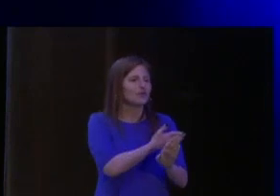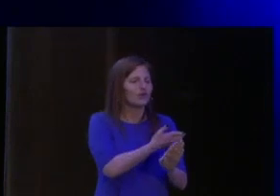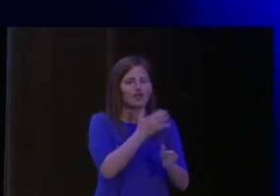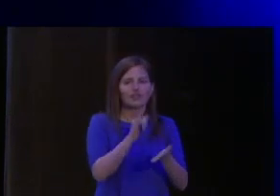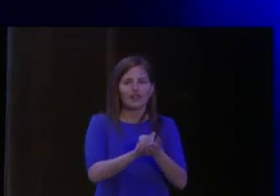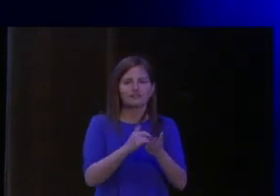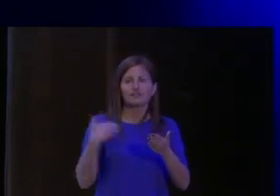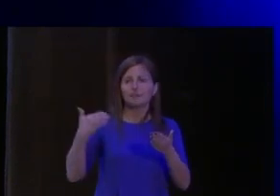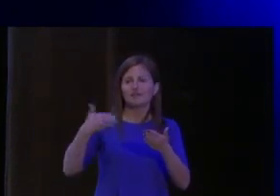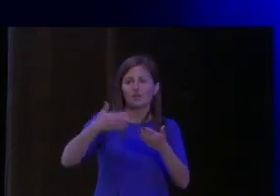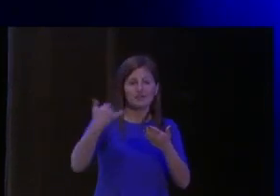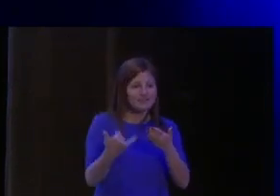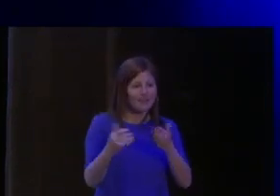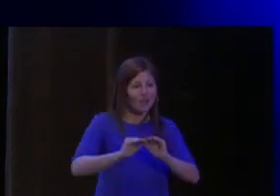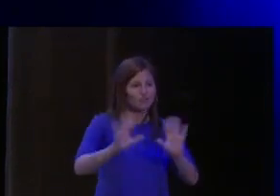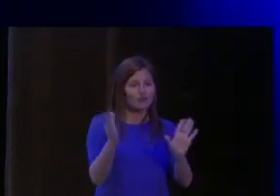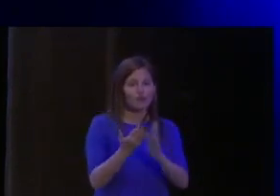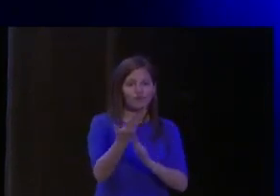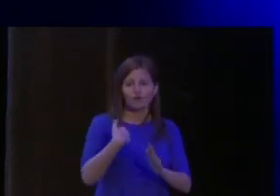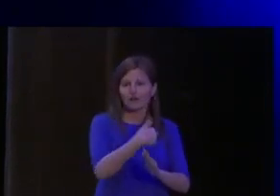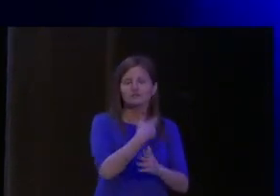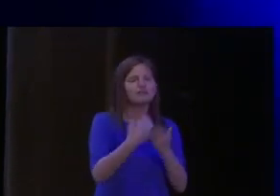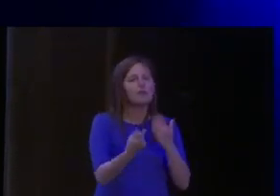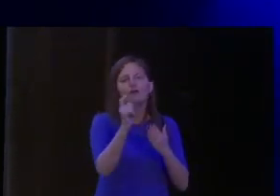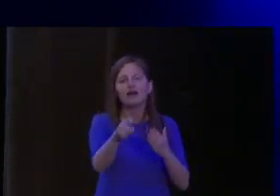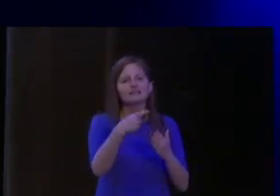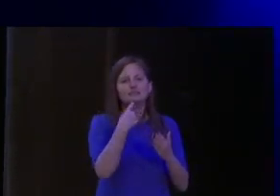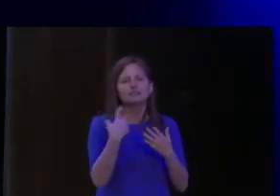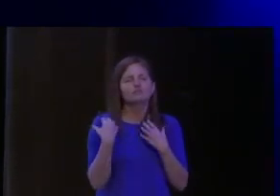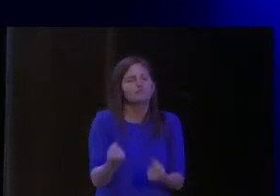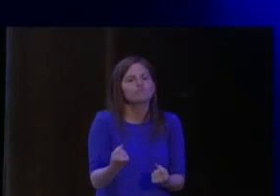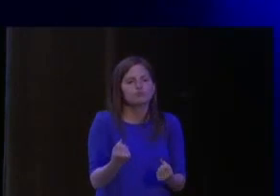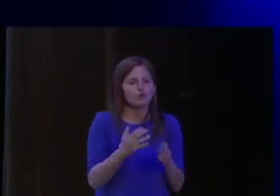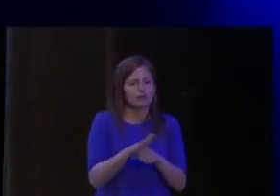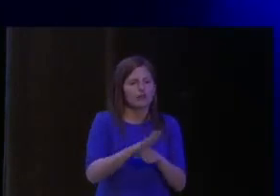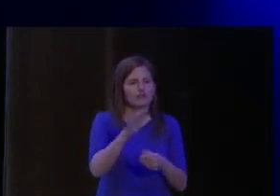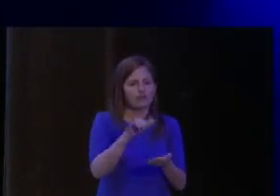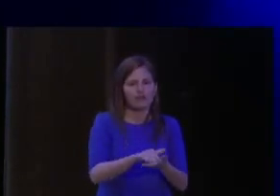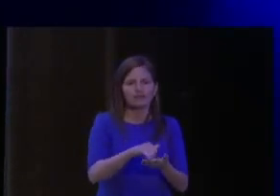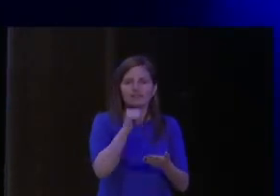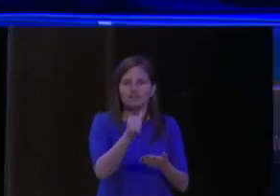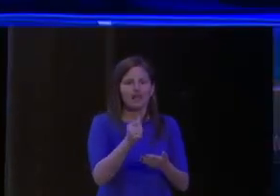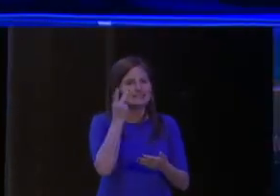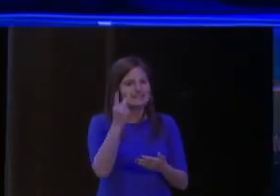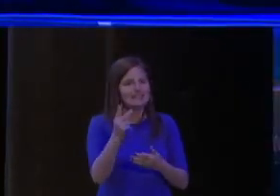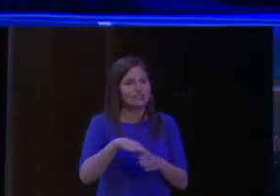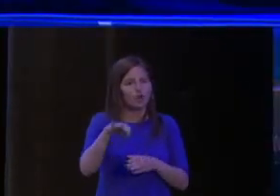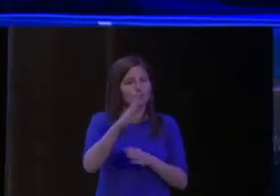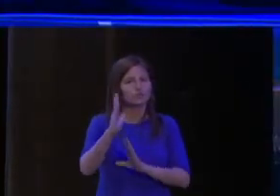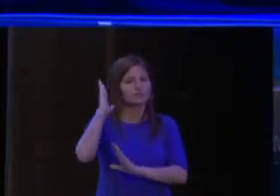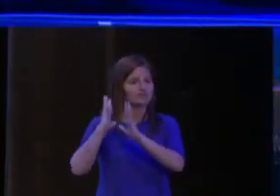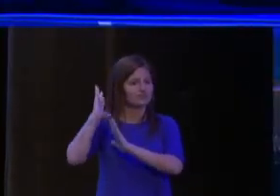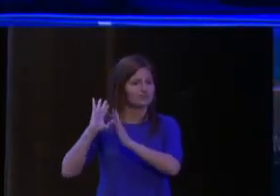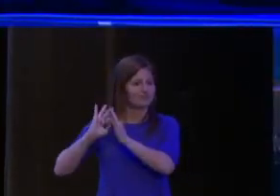is coming forth now through us. Somebody has to be strong enough to not see ghosts. Somebody